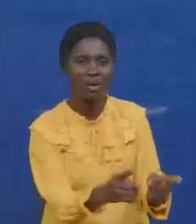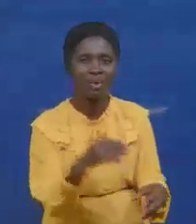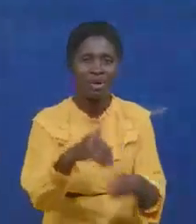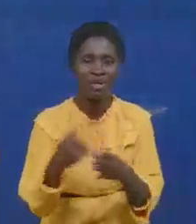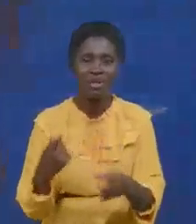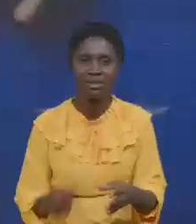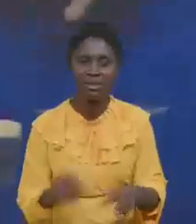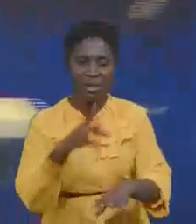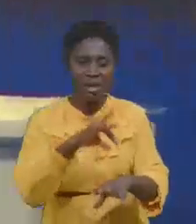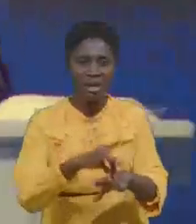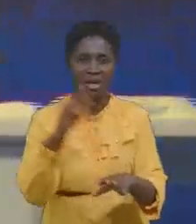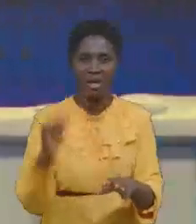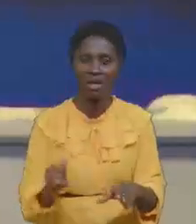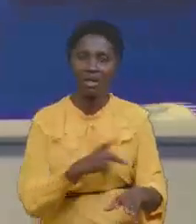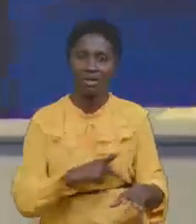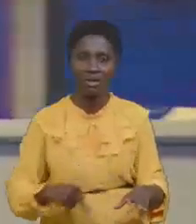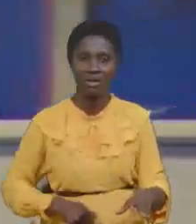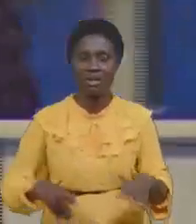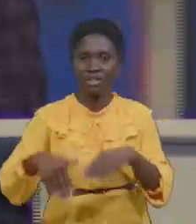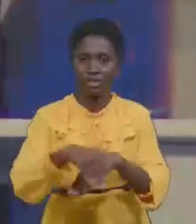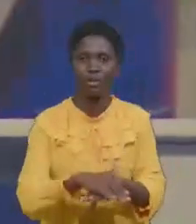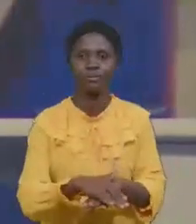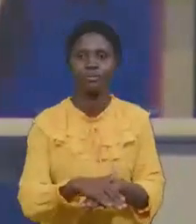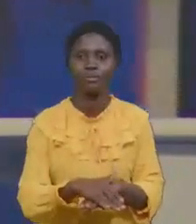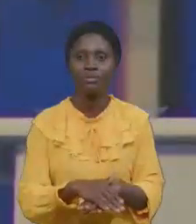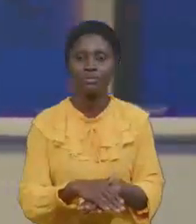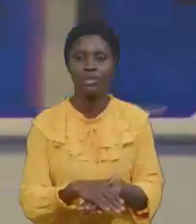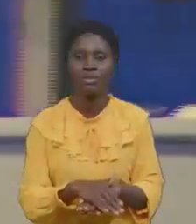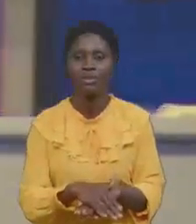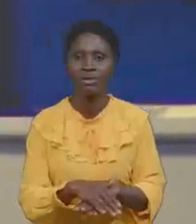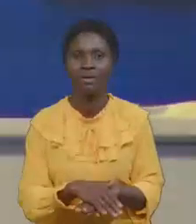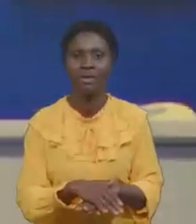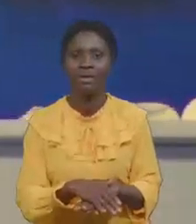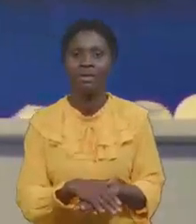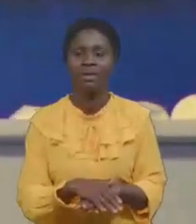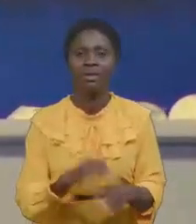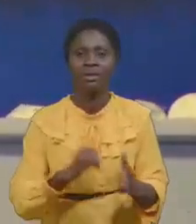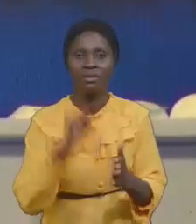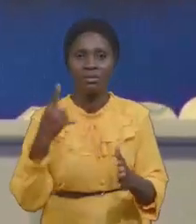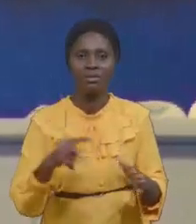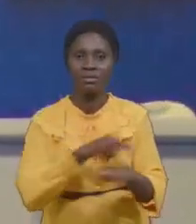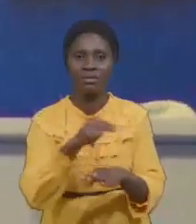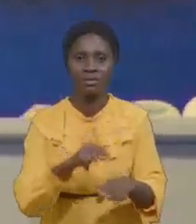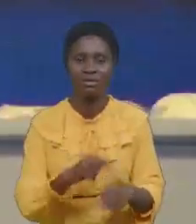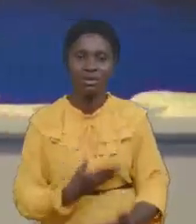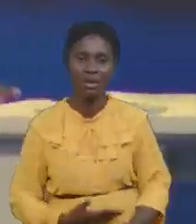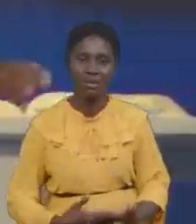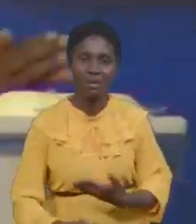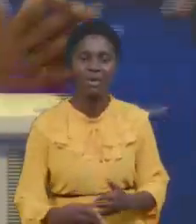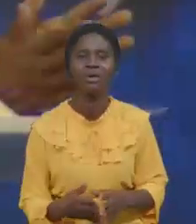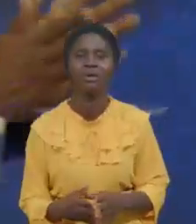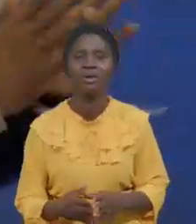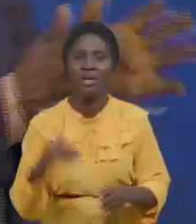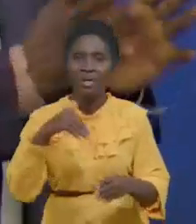kingdom. And when you have the natural birth, it's the natural birth